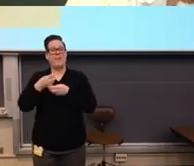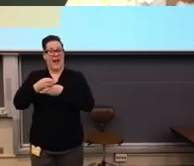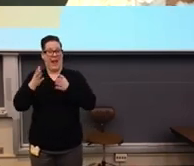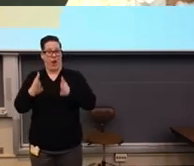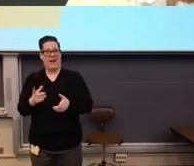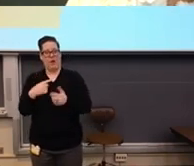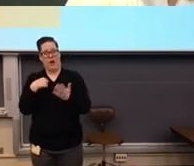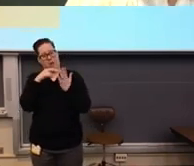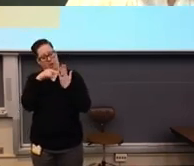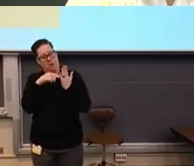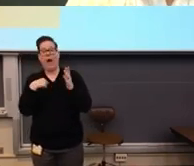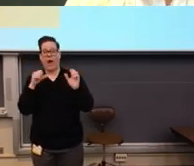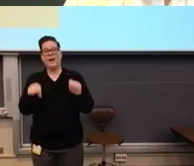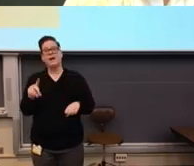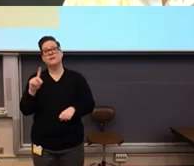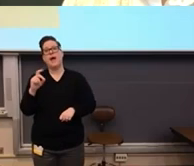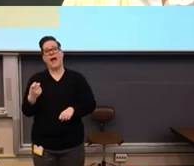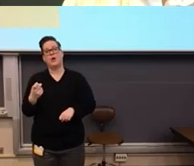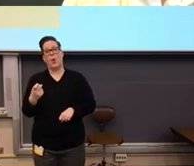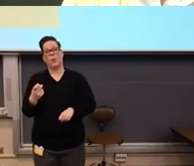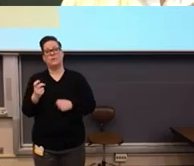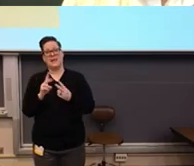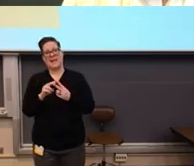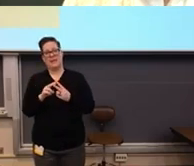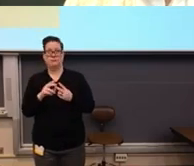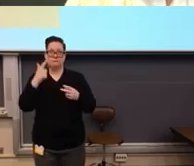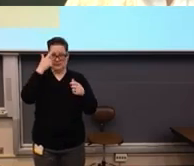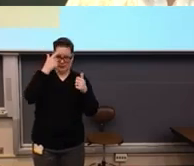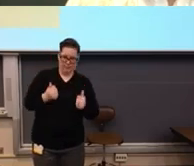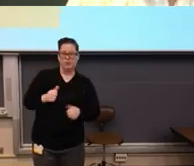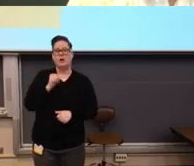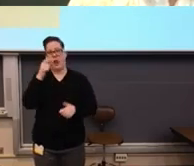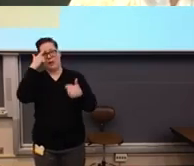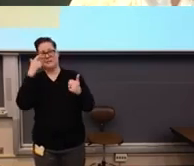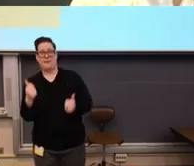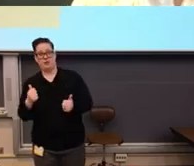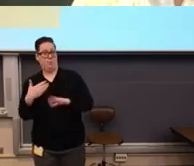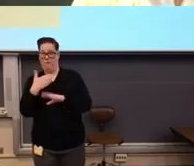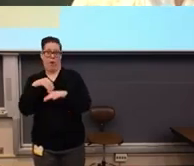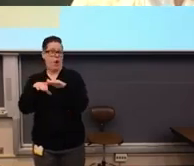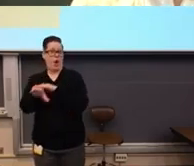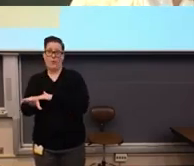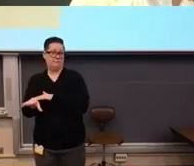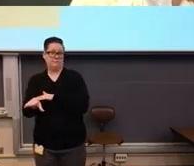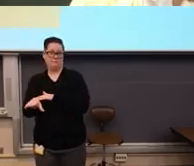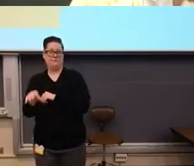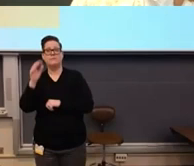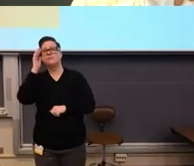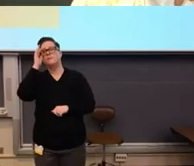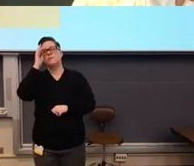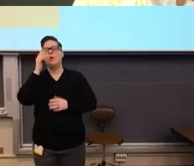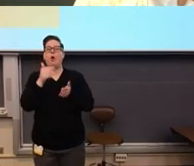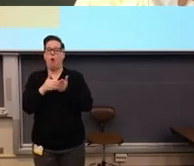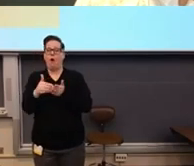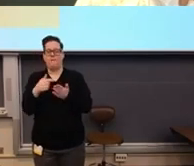the diagnosis, and the diagnosis being either, let's say, dementia or not dementia. But most of the time I